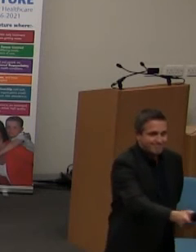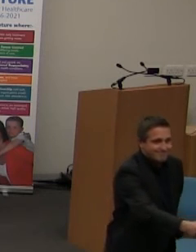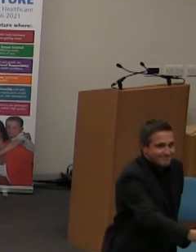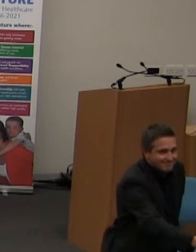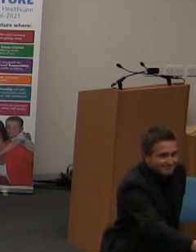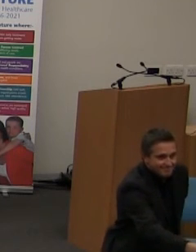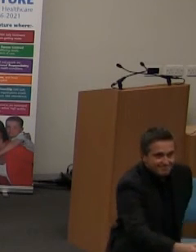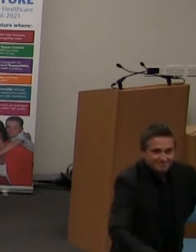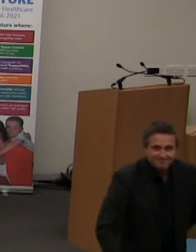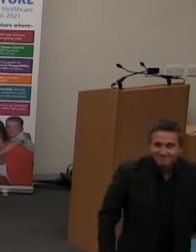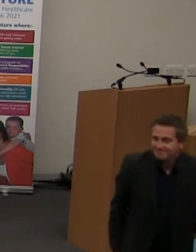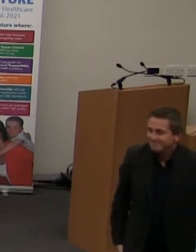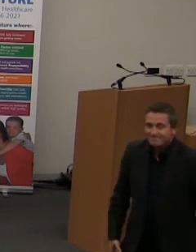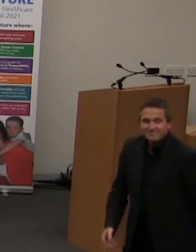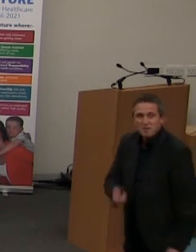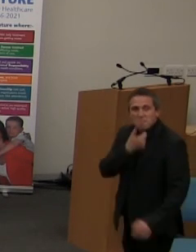Okay, so